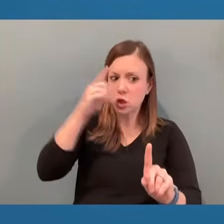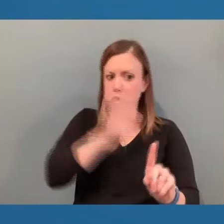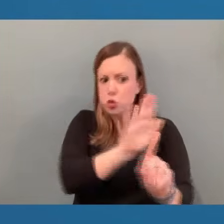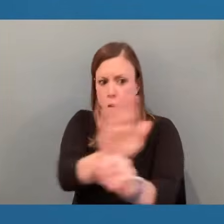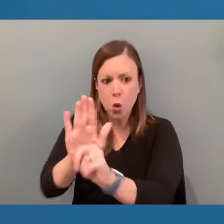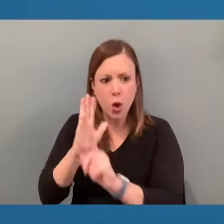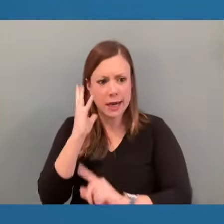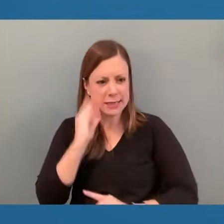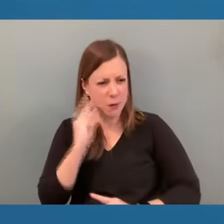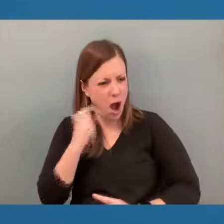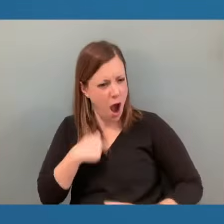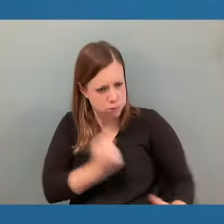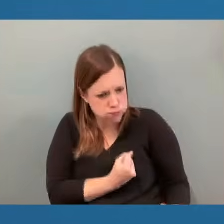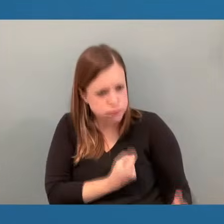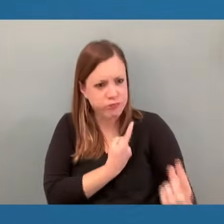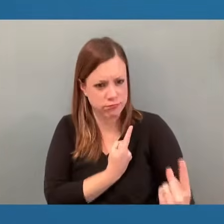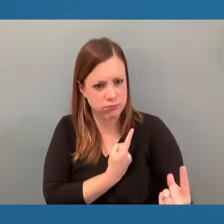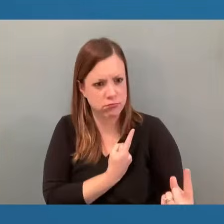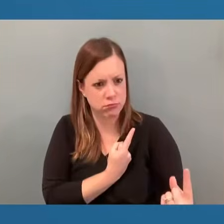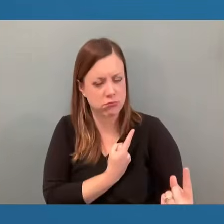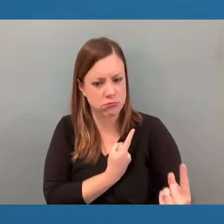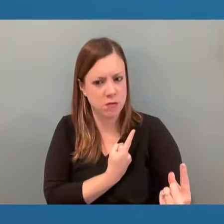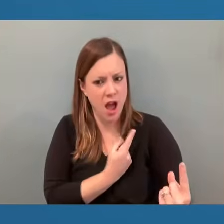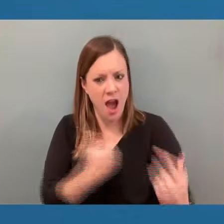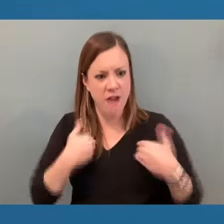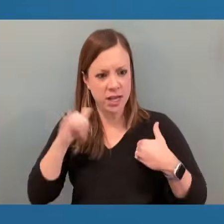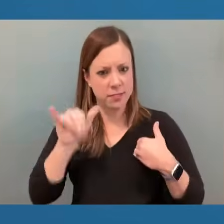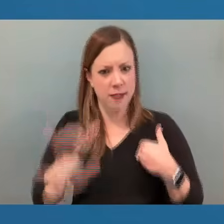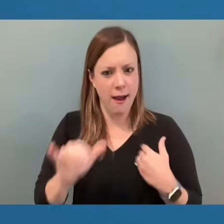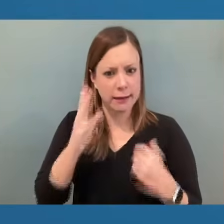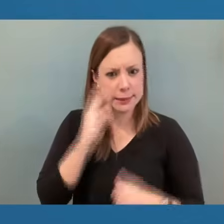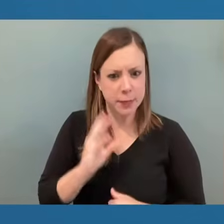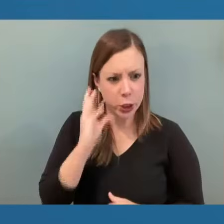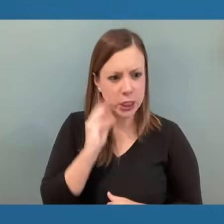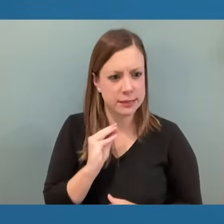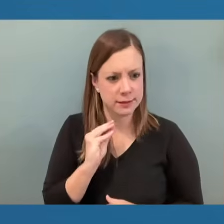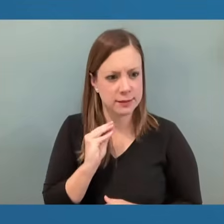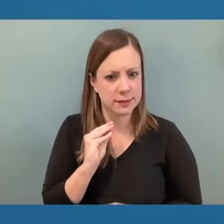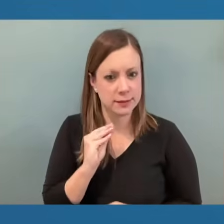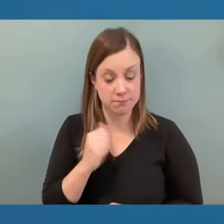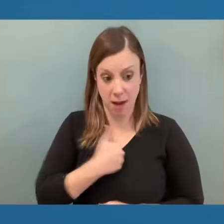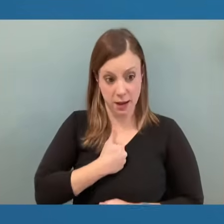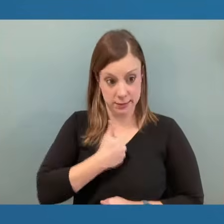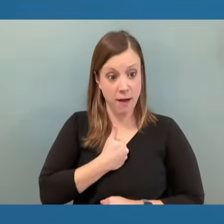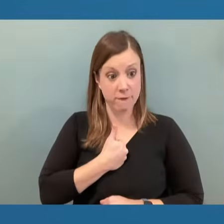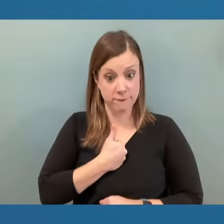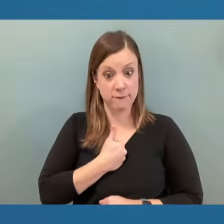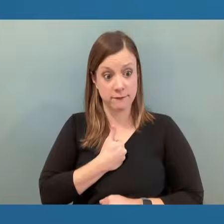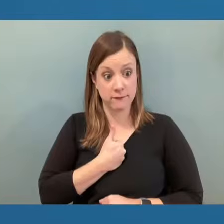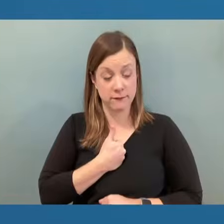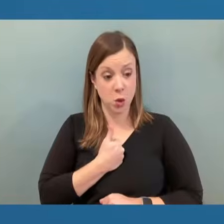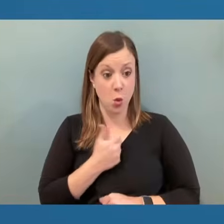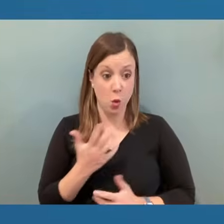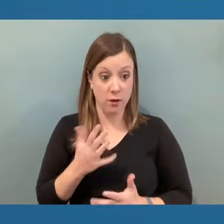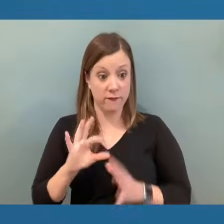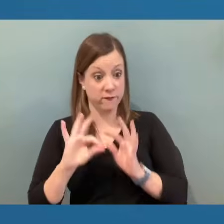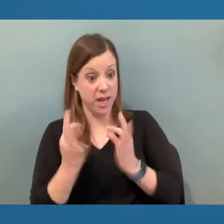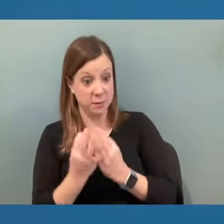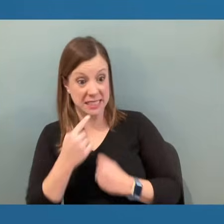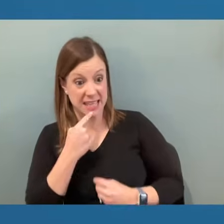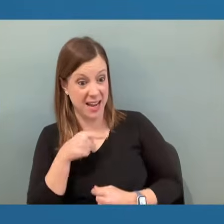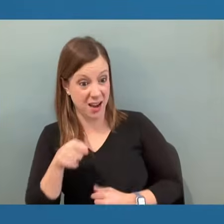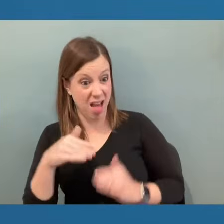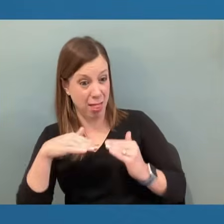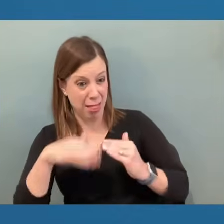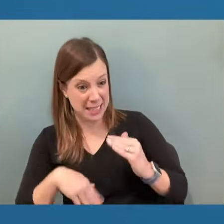empathize with having an experience, like as an individual or a family member being given less than 6 months to